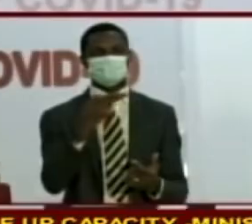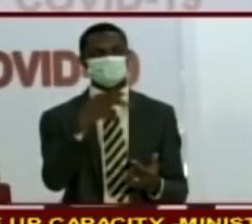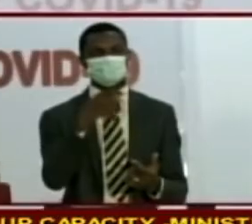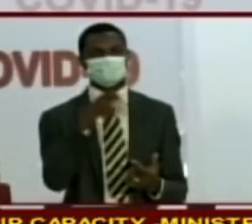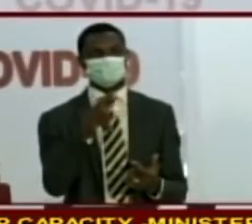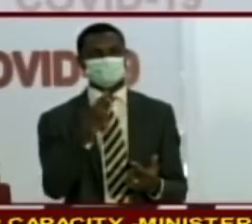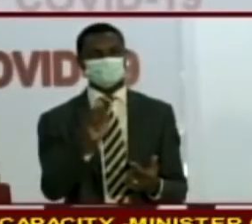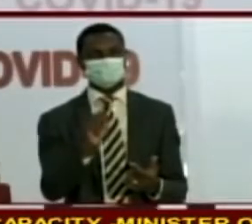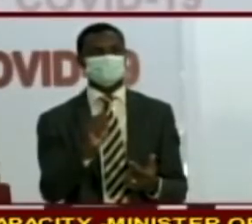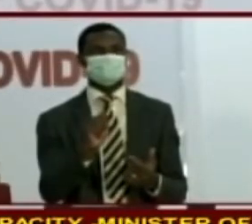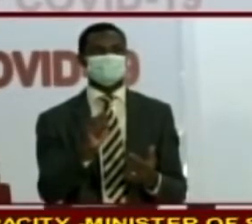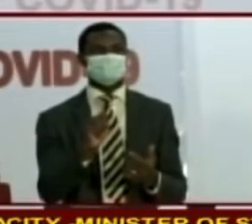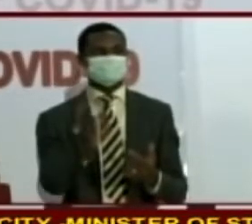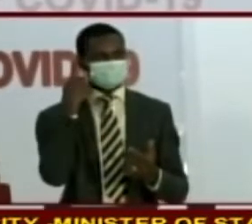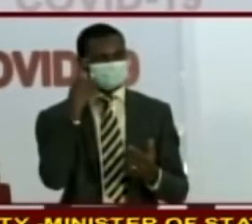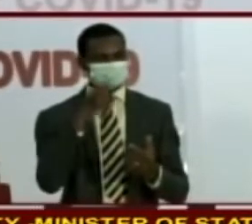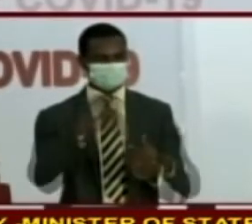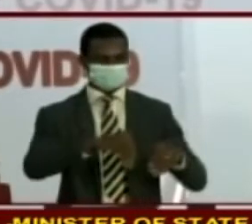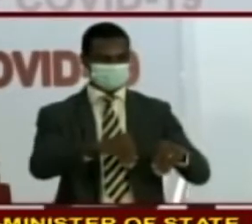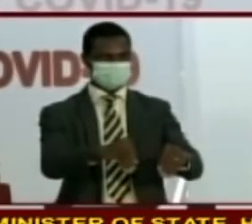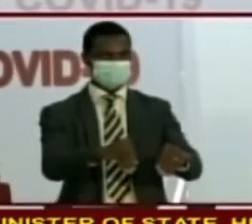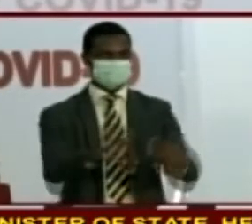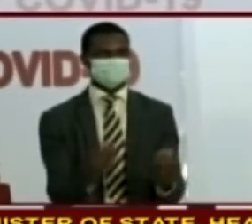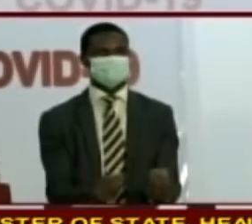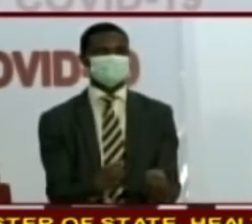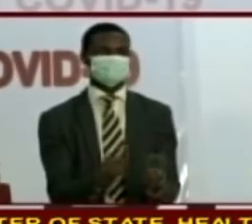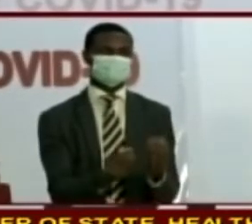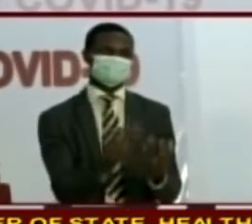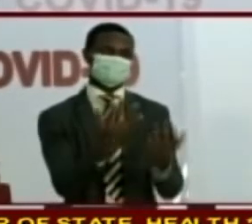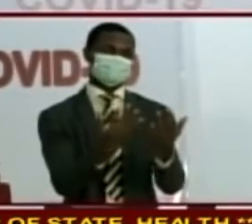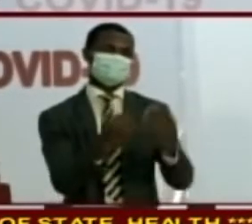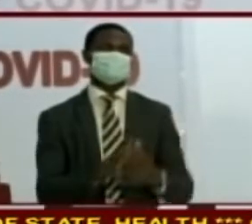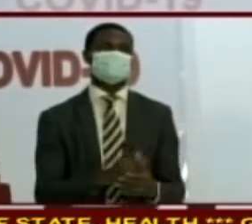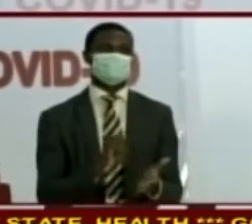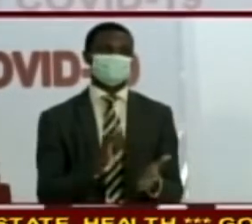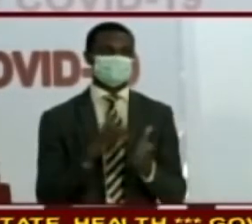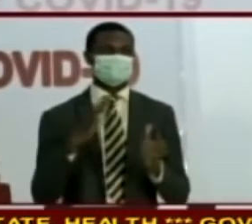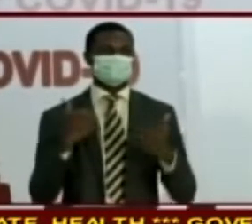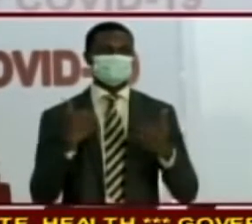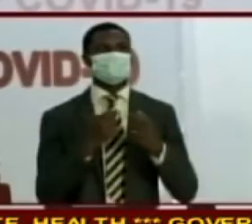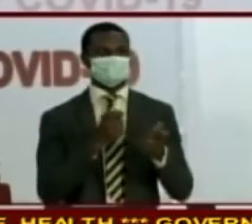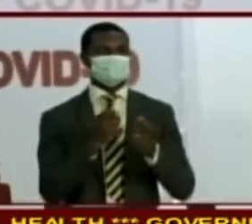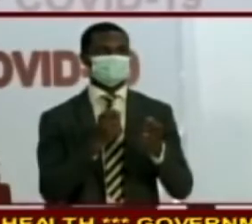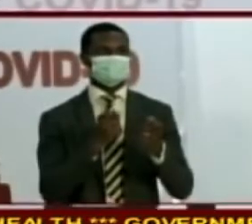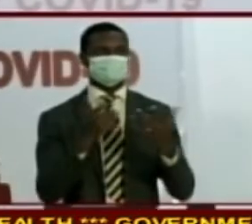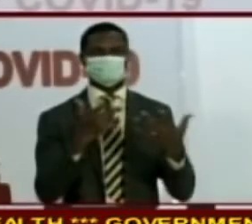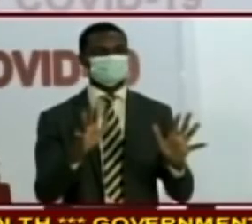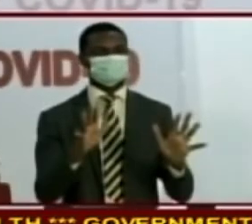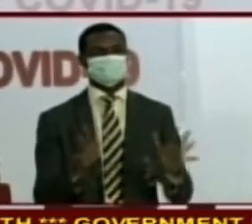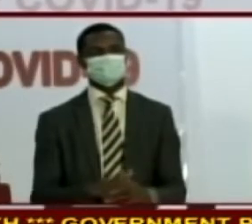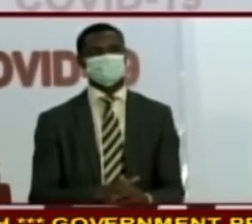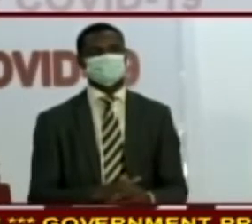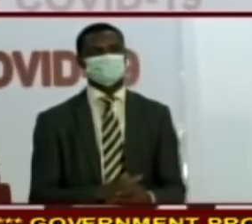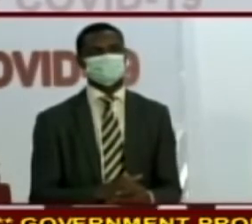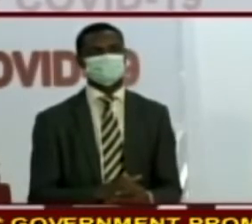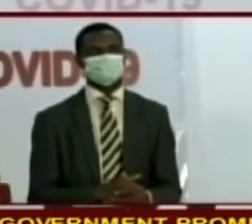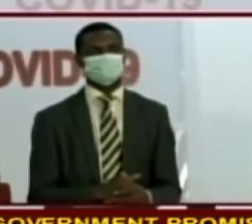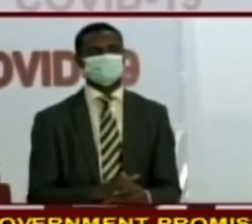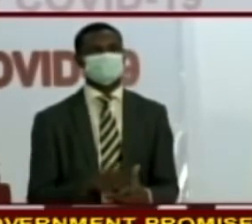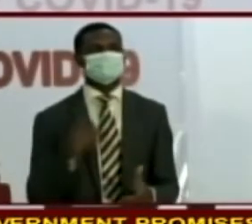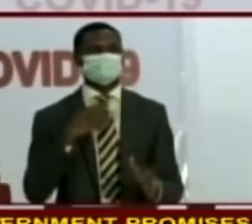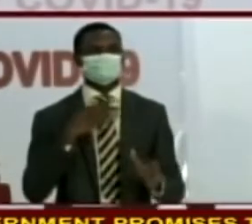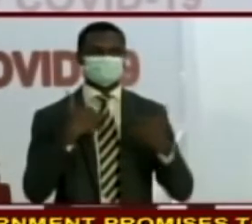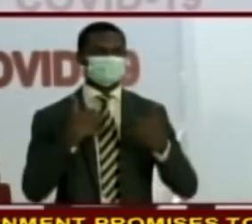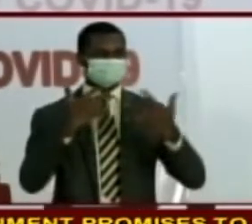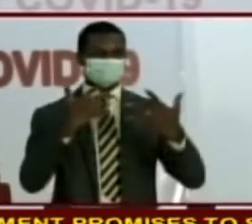I think that is a thing that we have taken care of. The contract has been, the council has